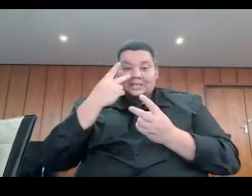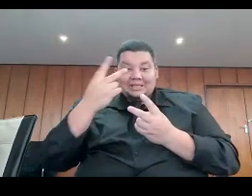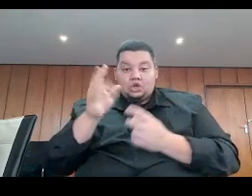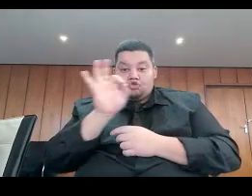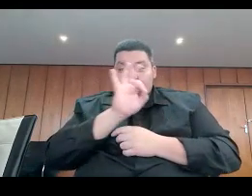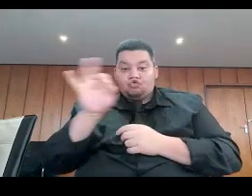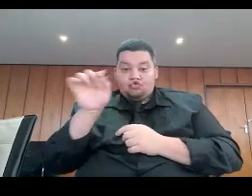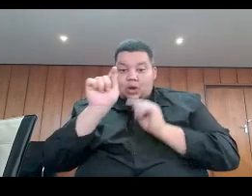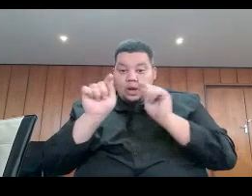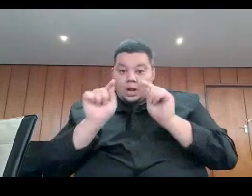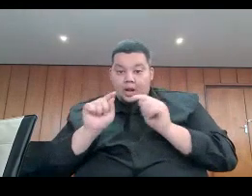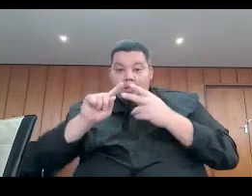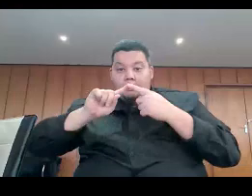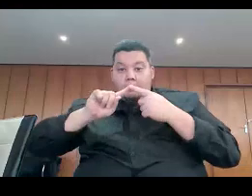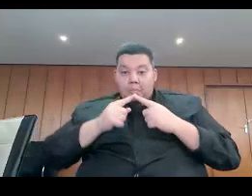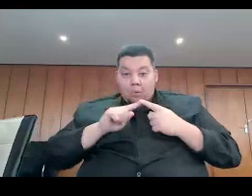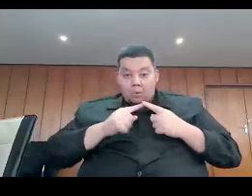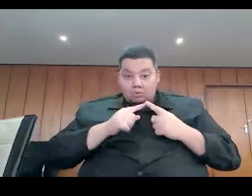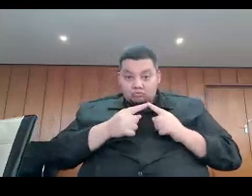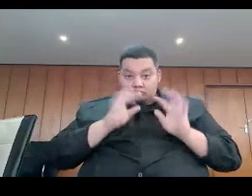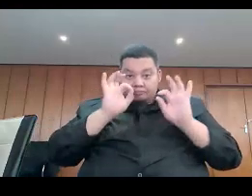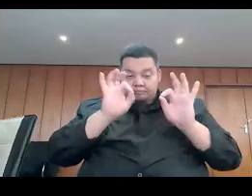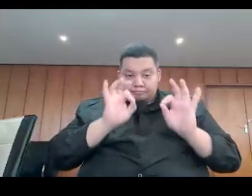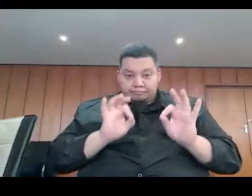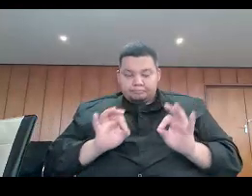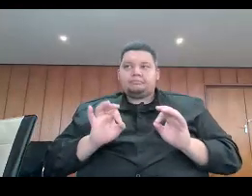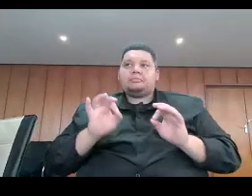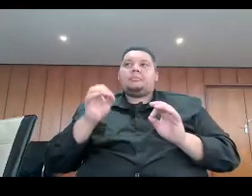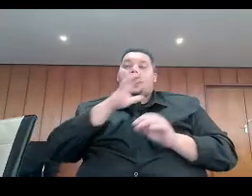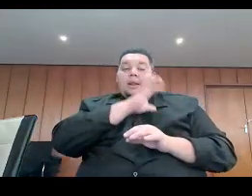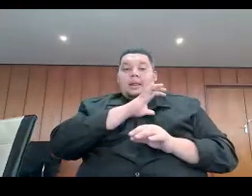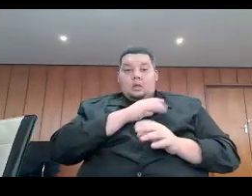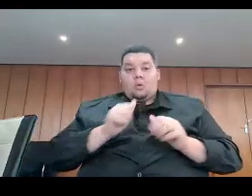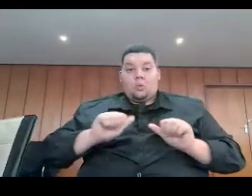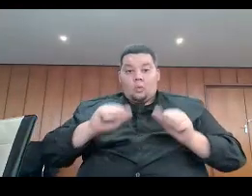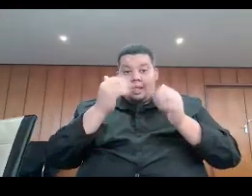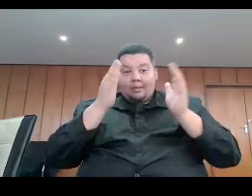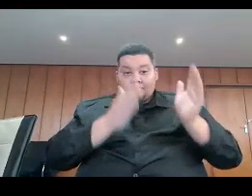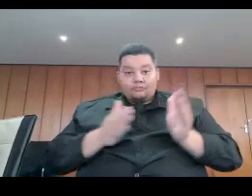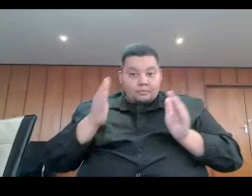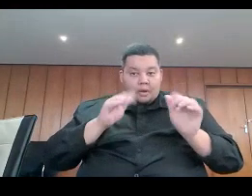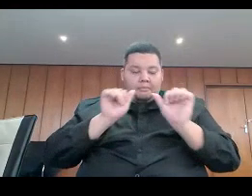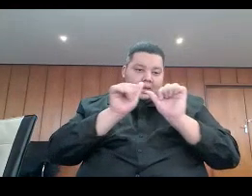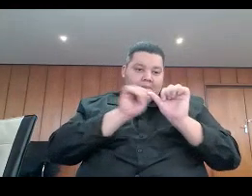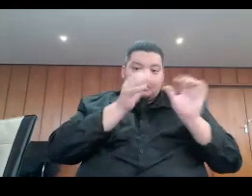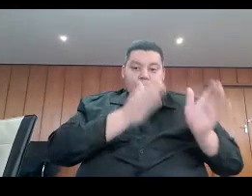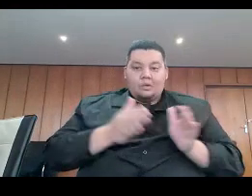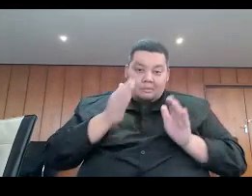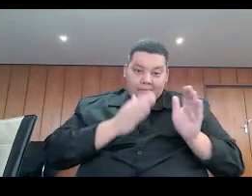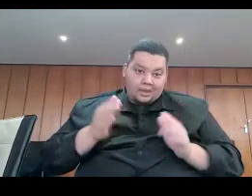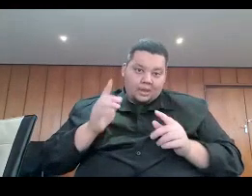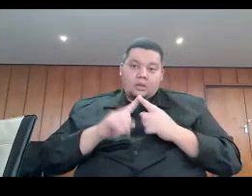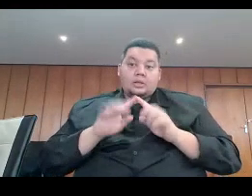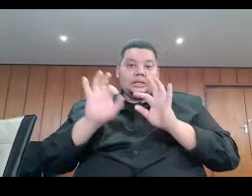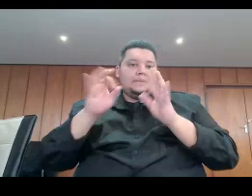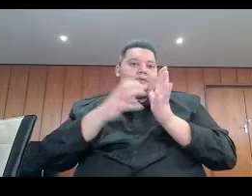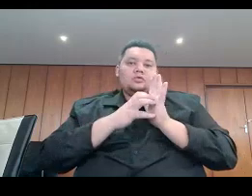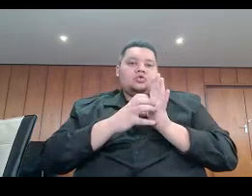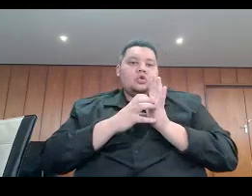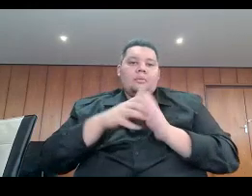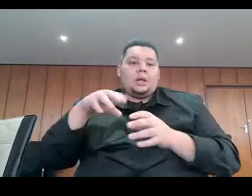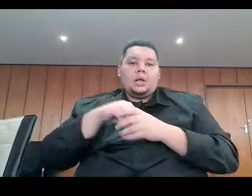are the points at which the clinics are well prepared or better prepared. And this is, for example,